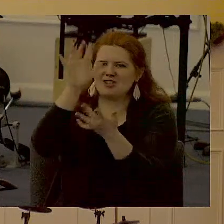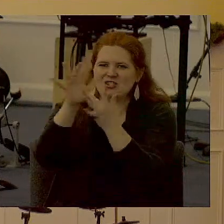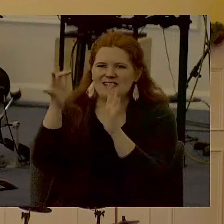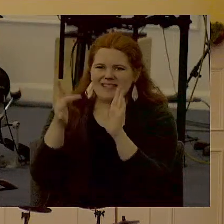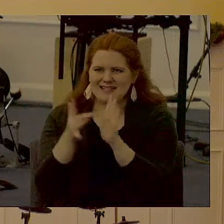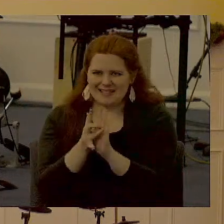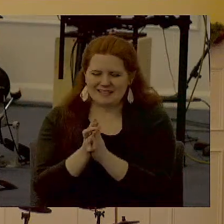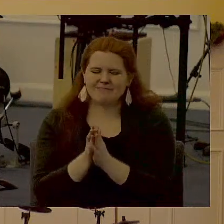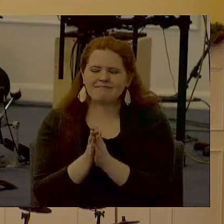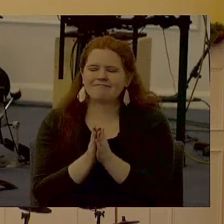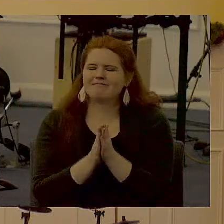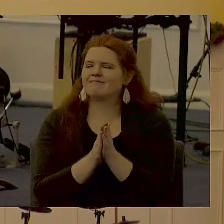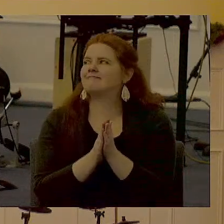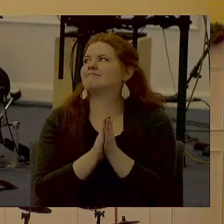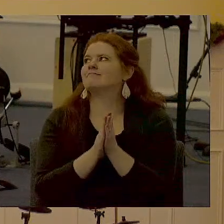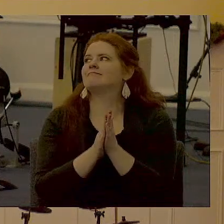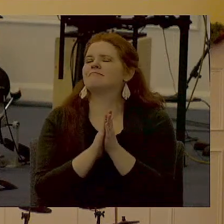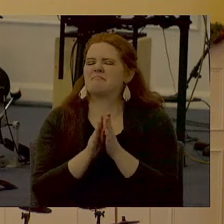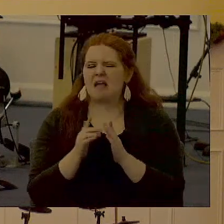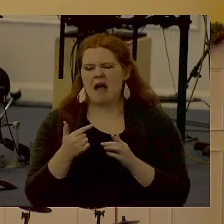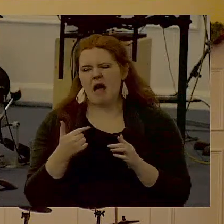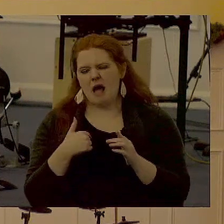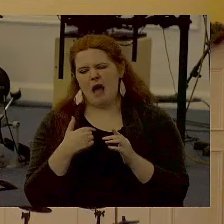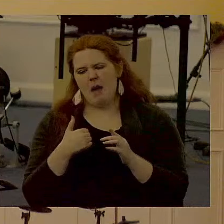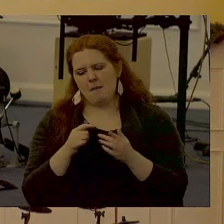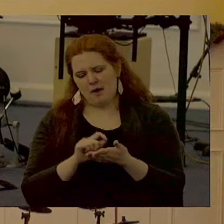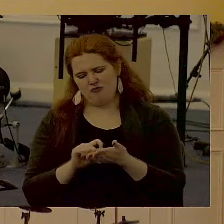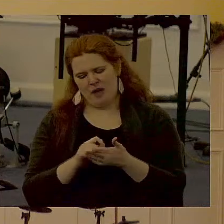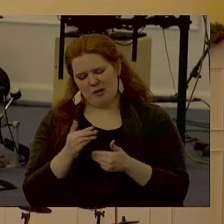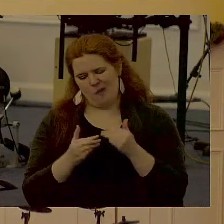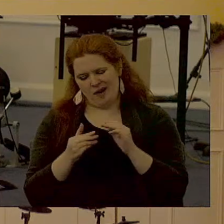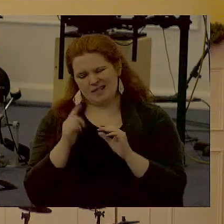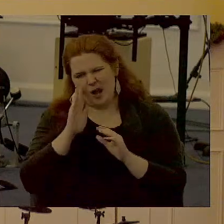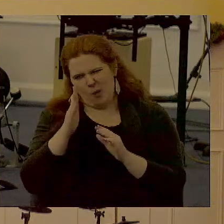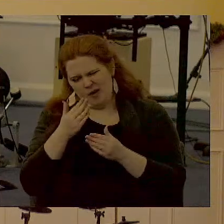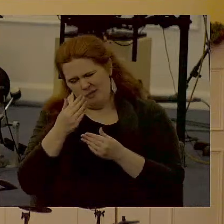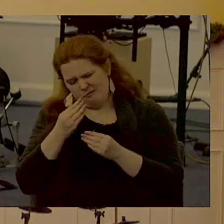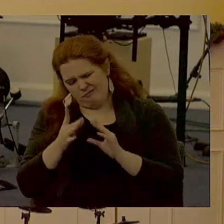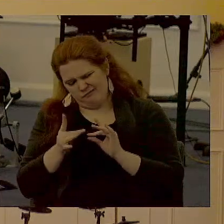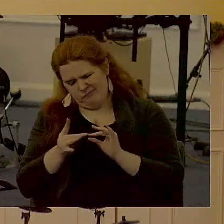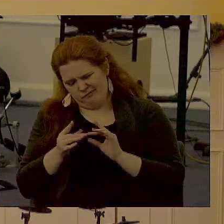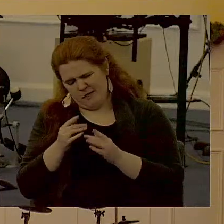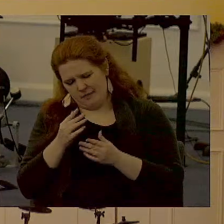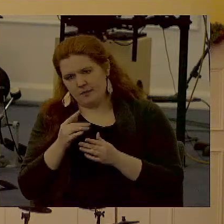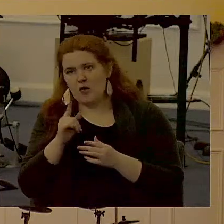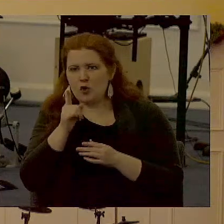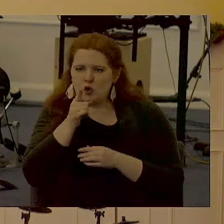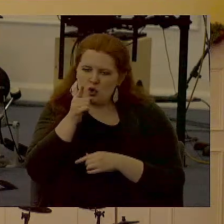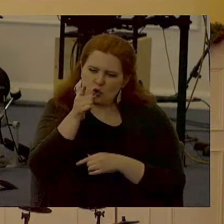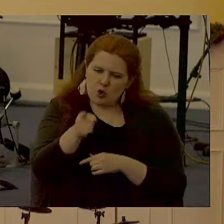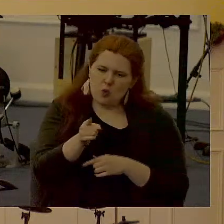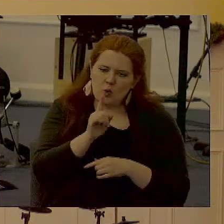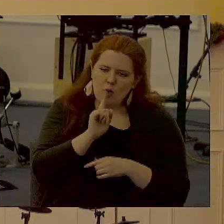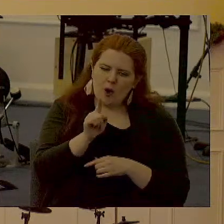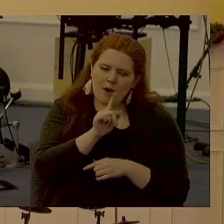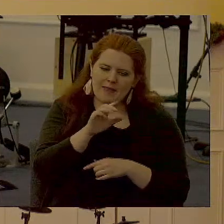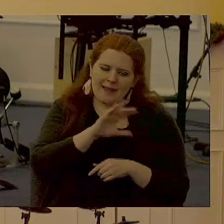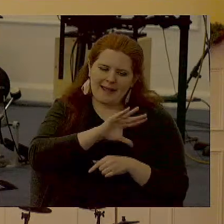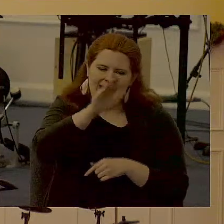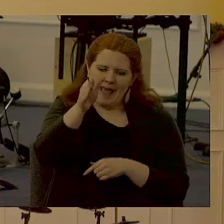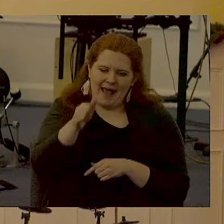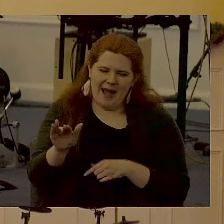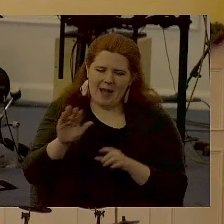Now, I'll give you a little bit of editorial in my writing process. At one point in this sermon, I was actually going to say, you are the